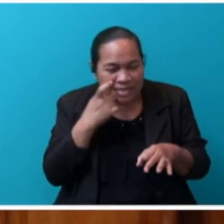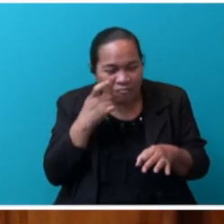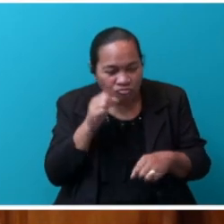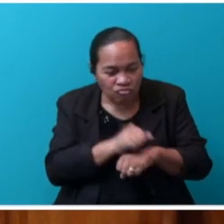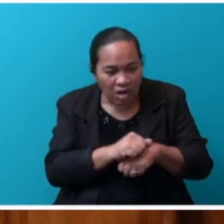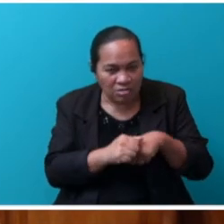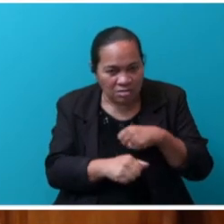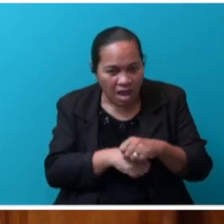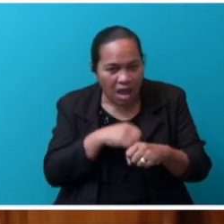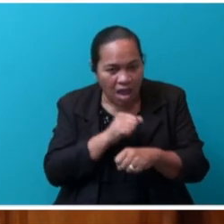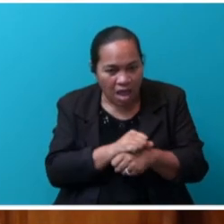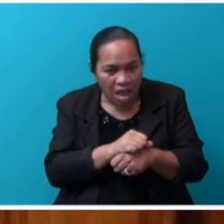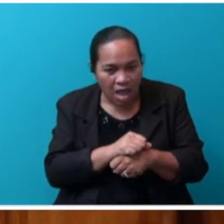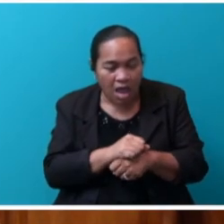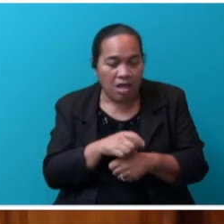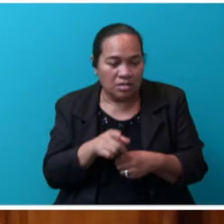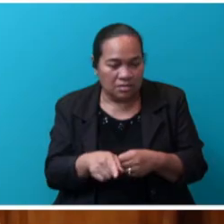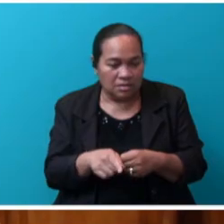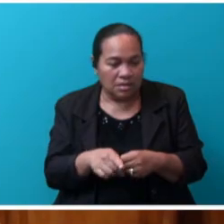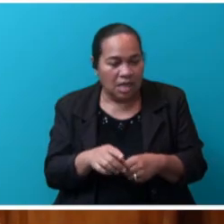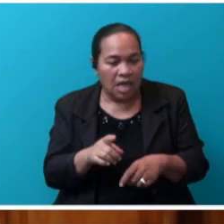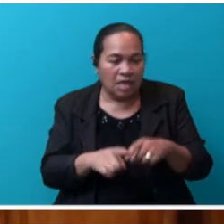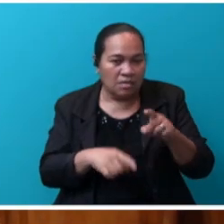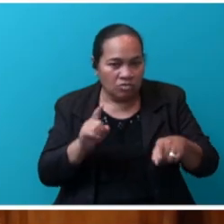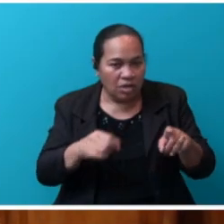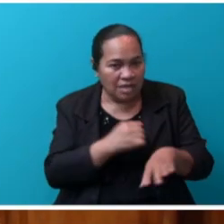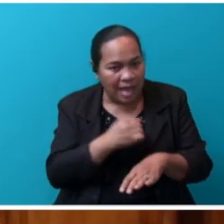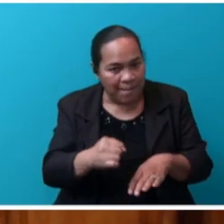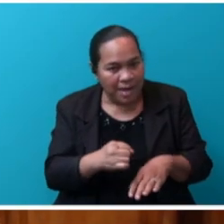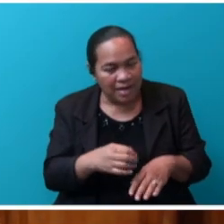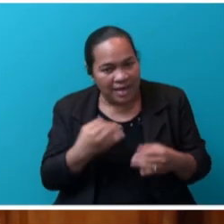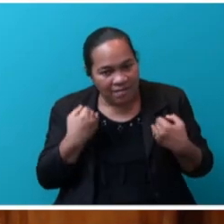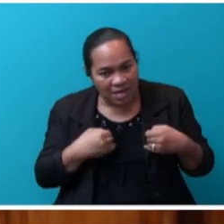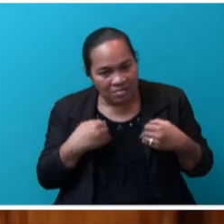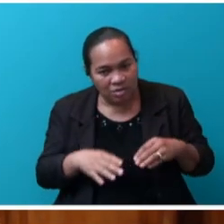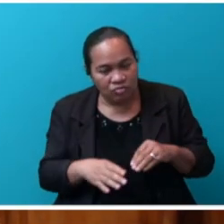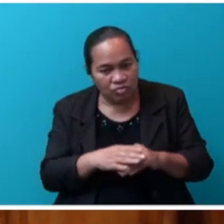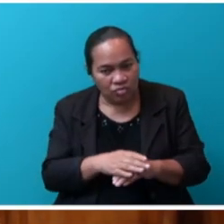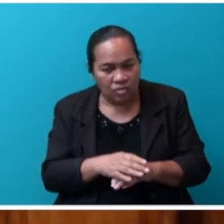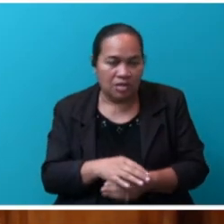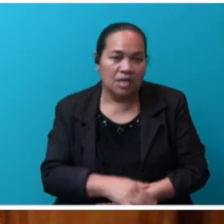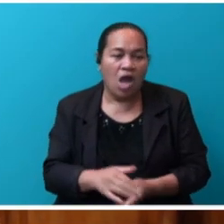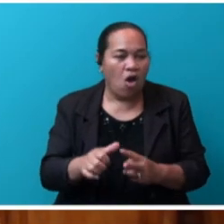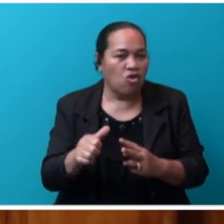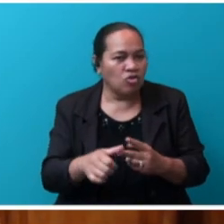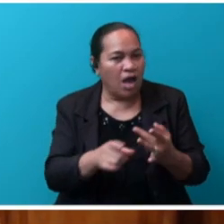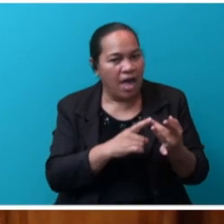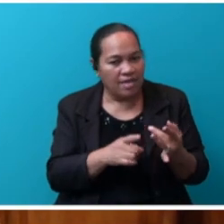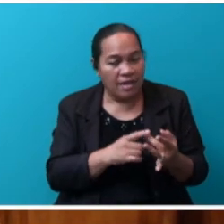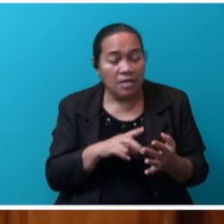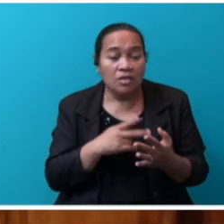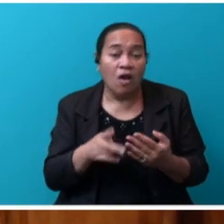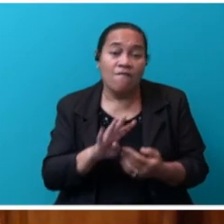phases, supported through a combination of government investment and partnership support from our valued development partners. The 4